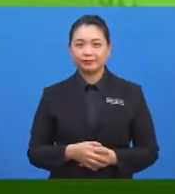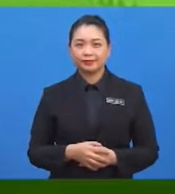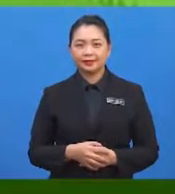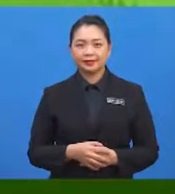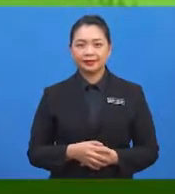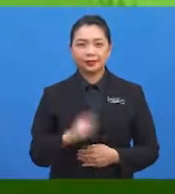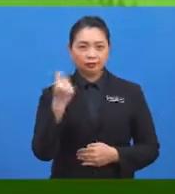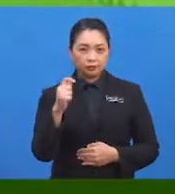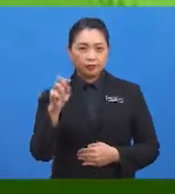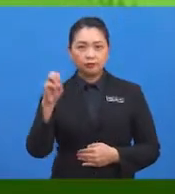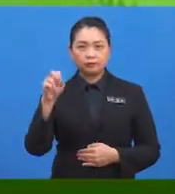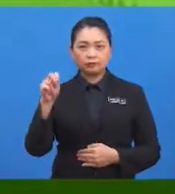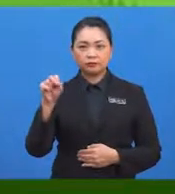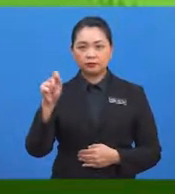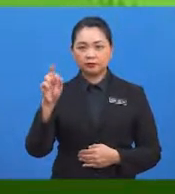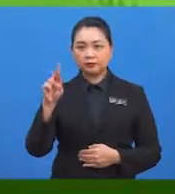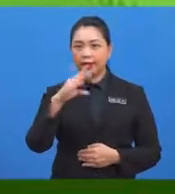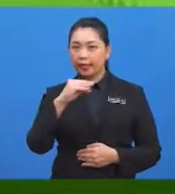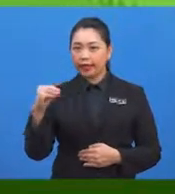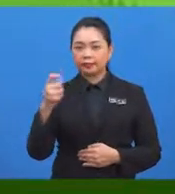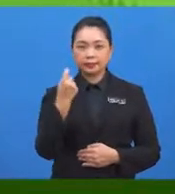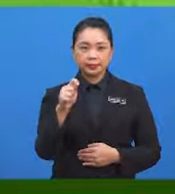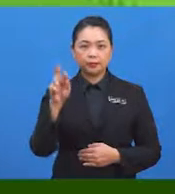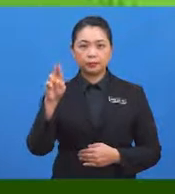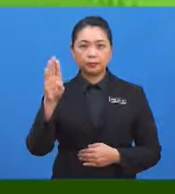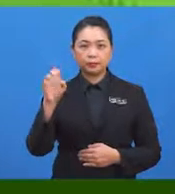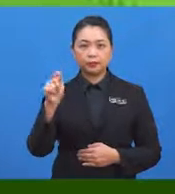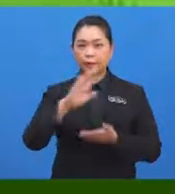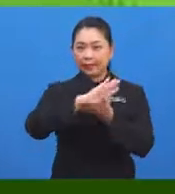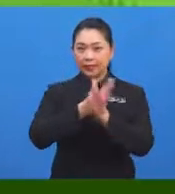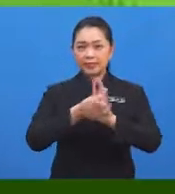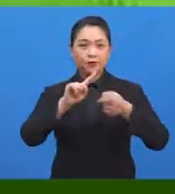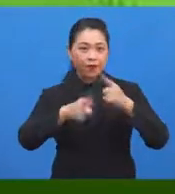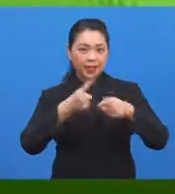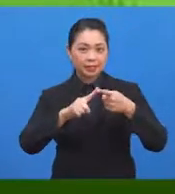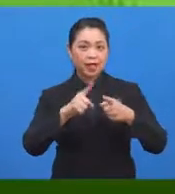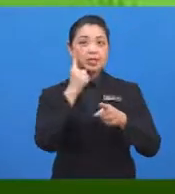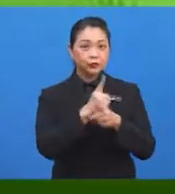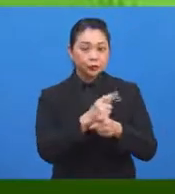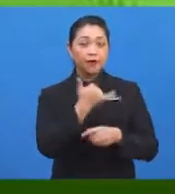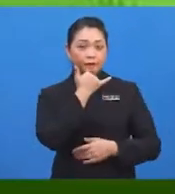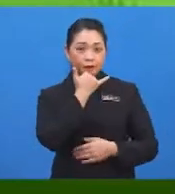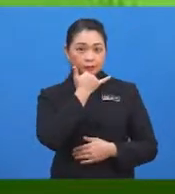one. The monster and the robot became friends.